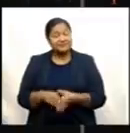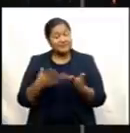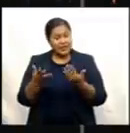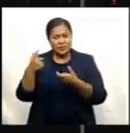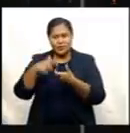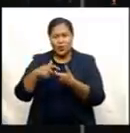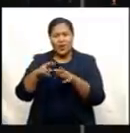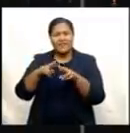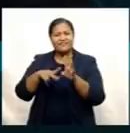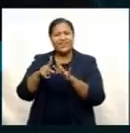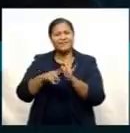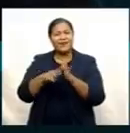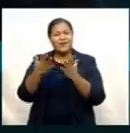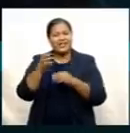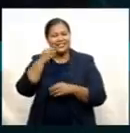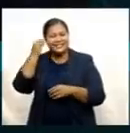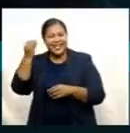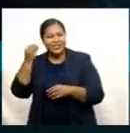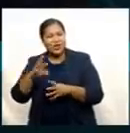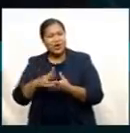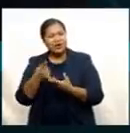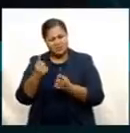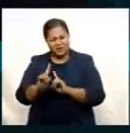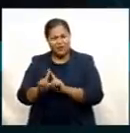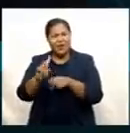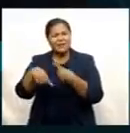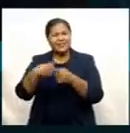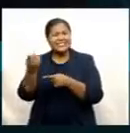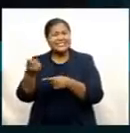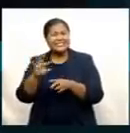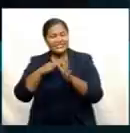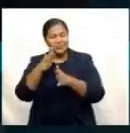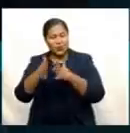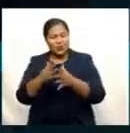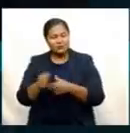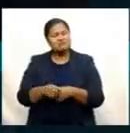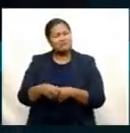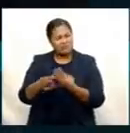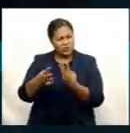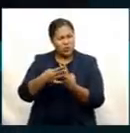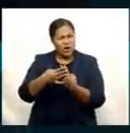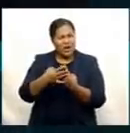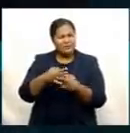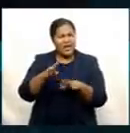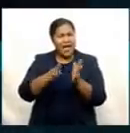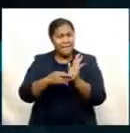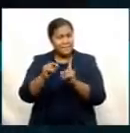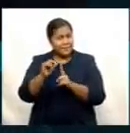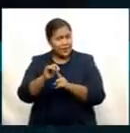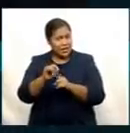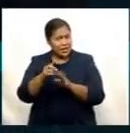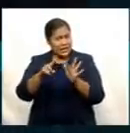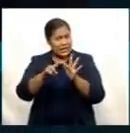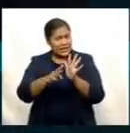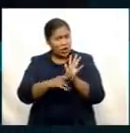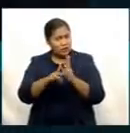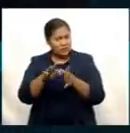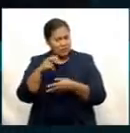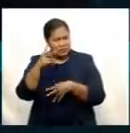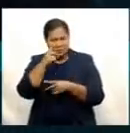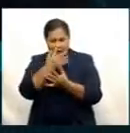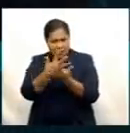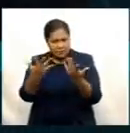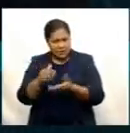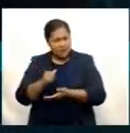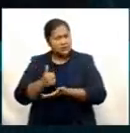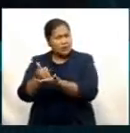join Felipe, who is in Singatoka, closely following the story. Felipe, Sodelpa MP Inosi Kurindrani has been publicly supporting the protest